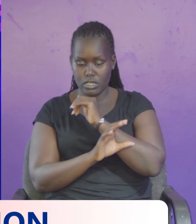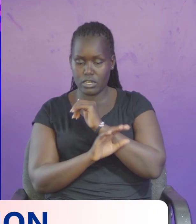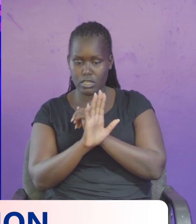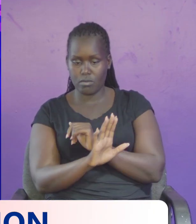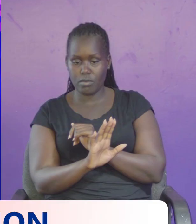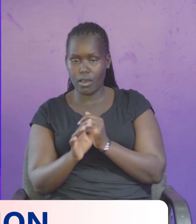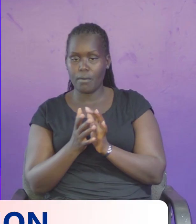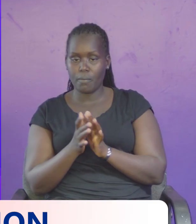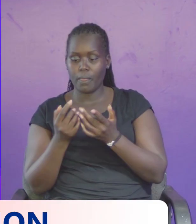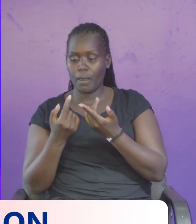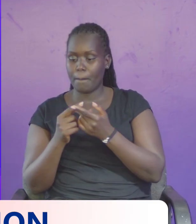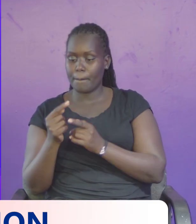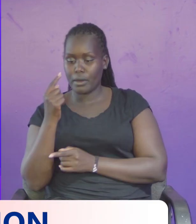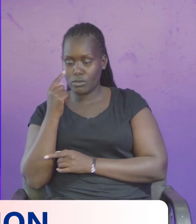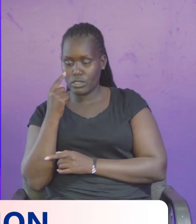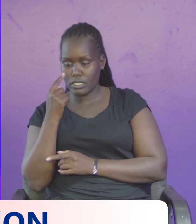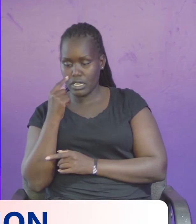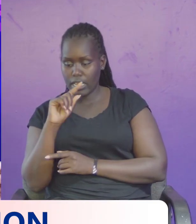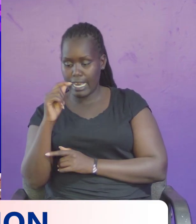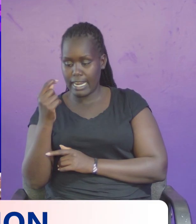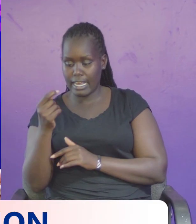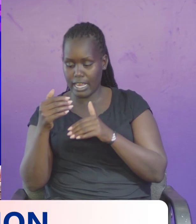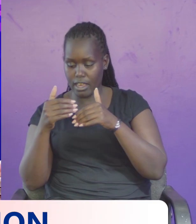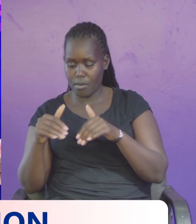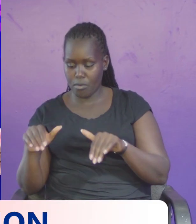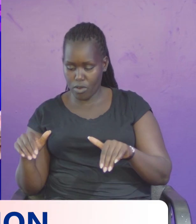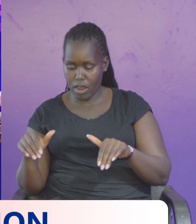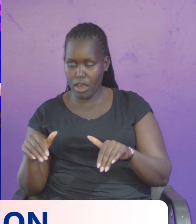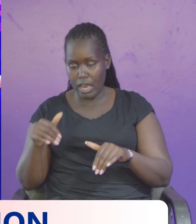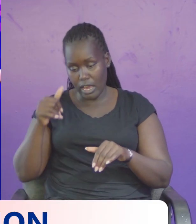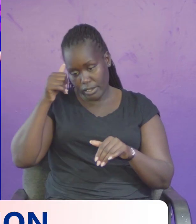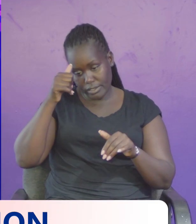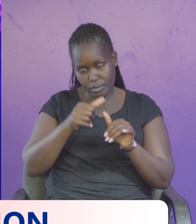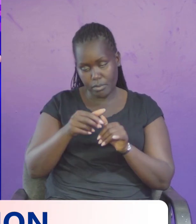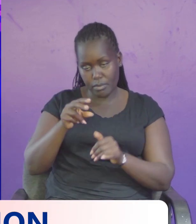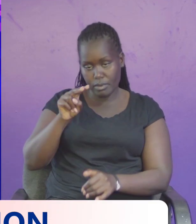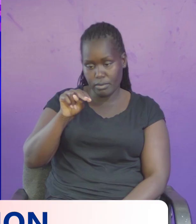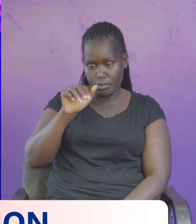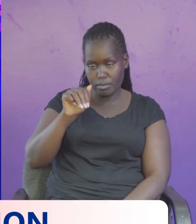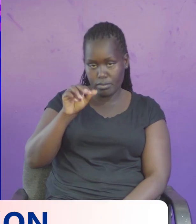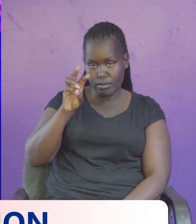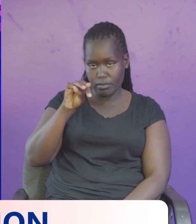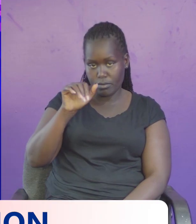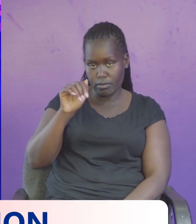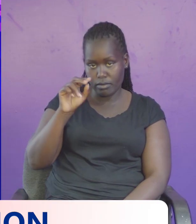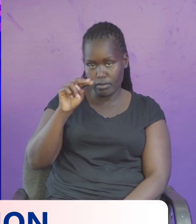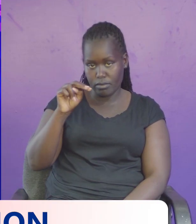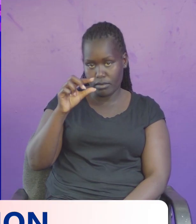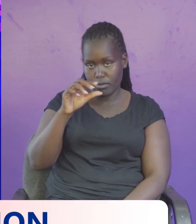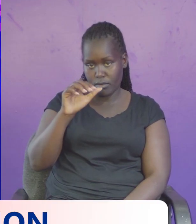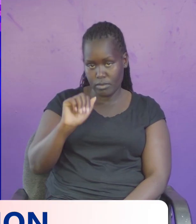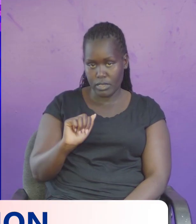Namanga. They were saying... Namanga is a border. Okay. Remember, the demonstrations were in the